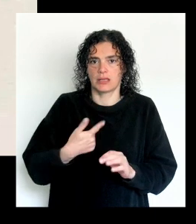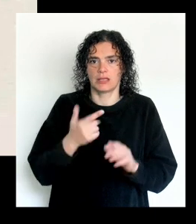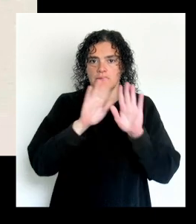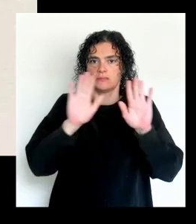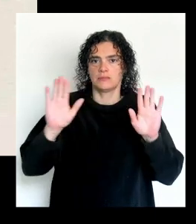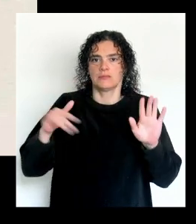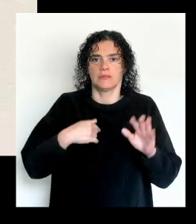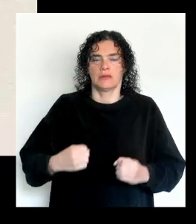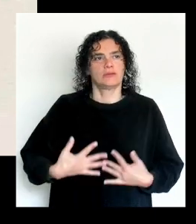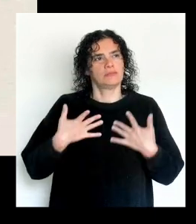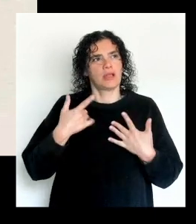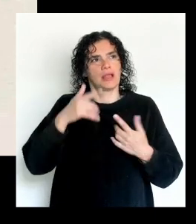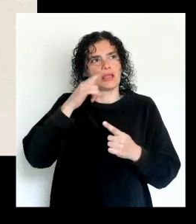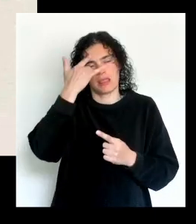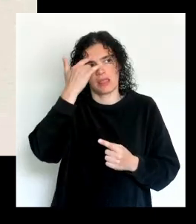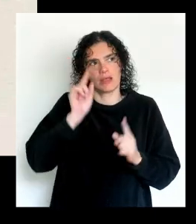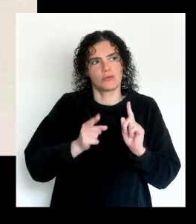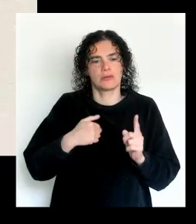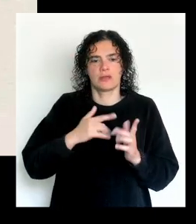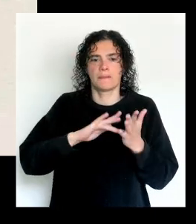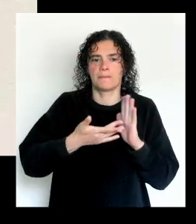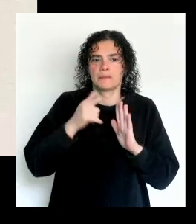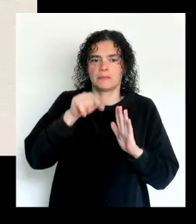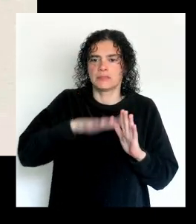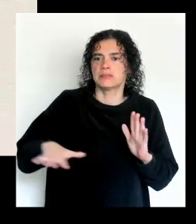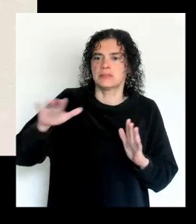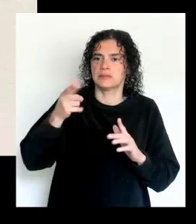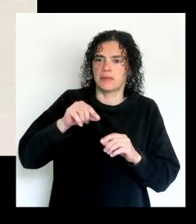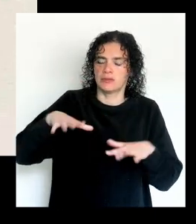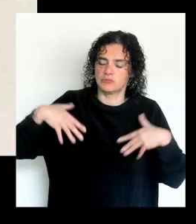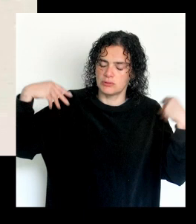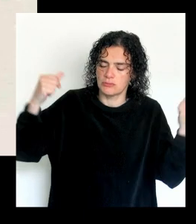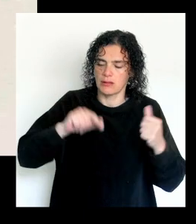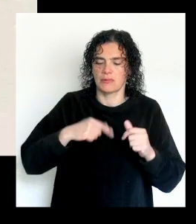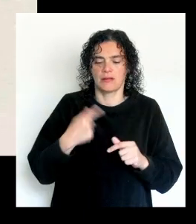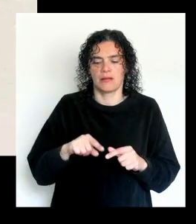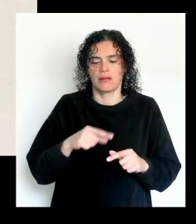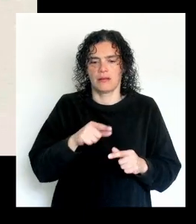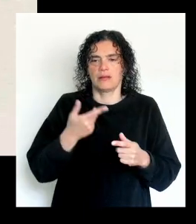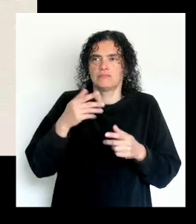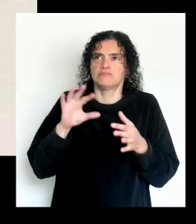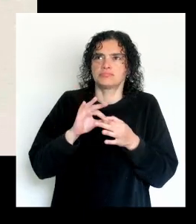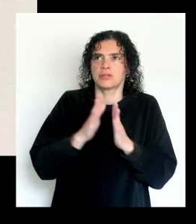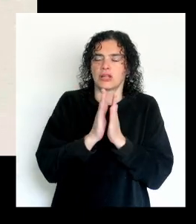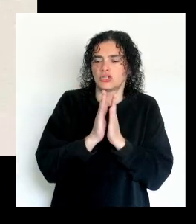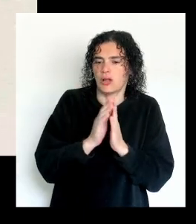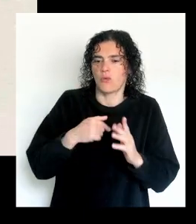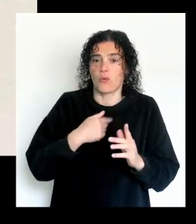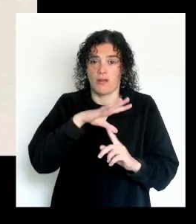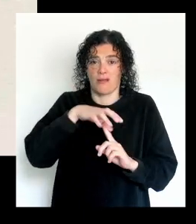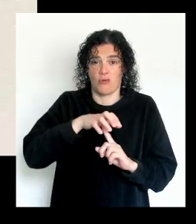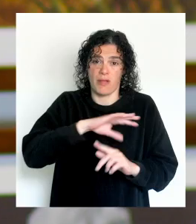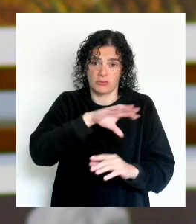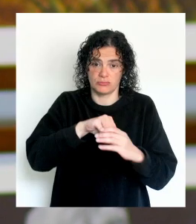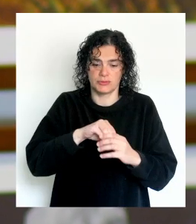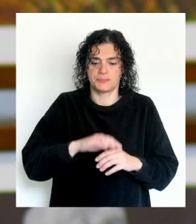which is inspired by ideas around Brazilian animism and spirituality. He's created his own kind of religion, and fungi are part of